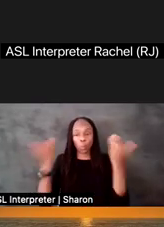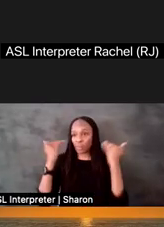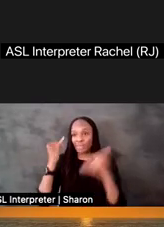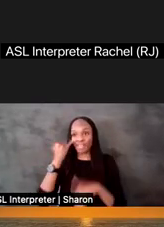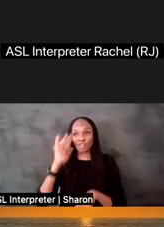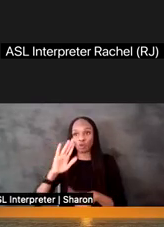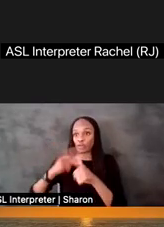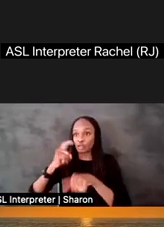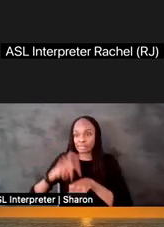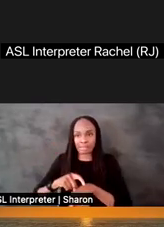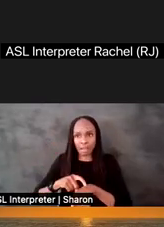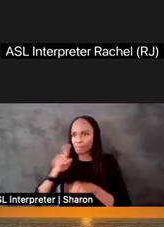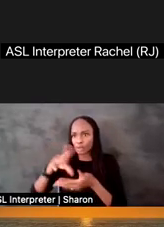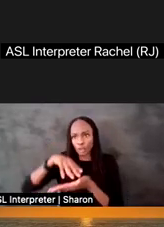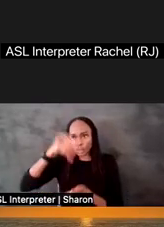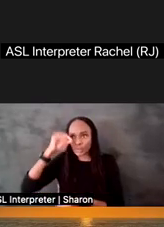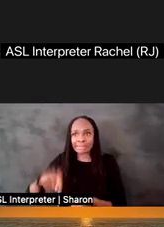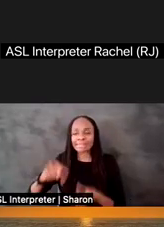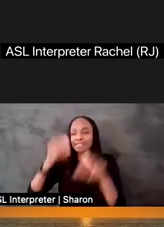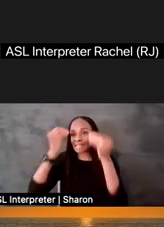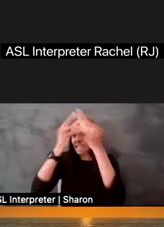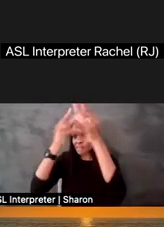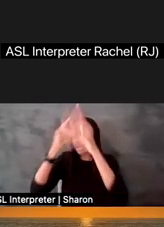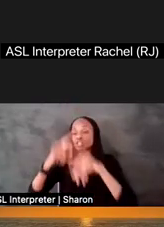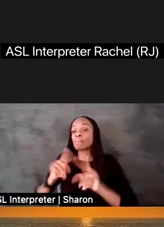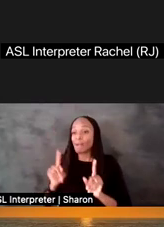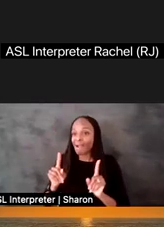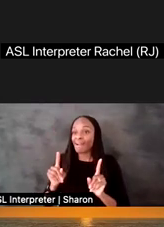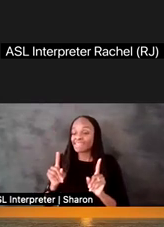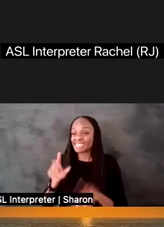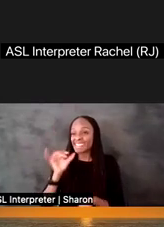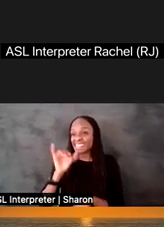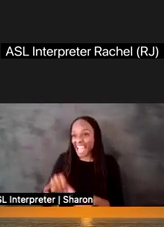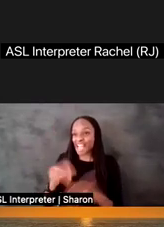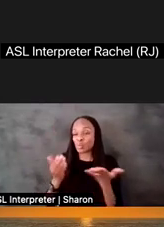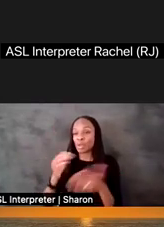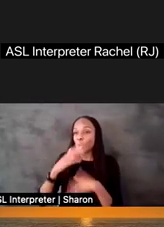you're hearing this information, but that's what all of the links to all